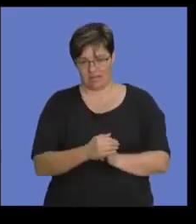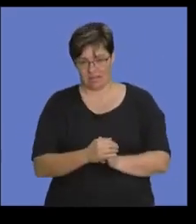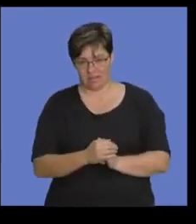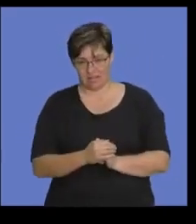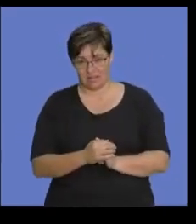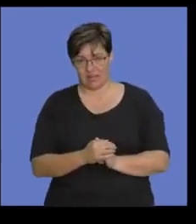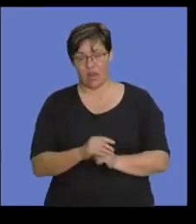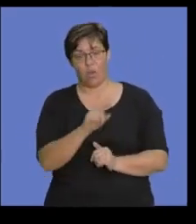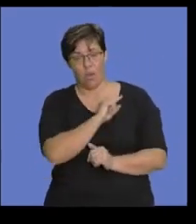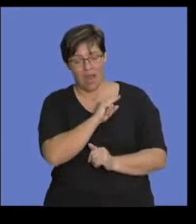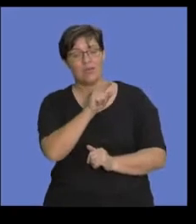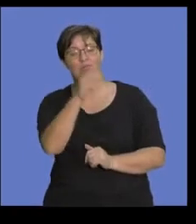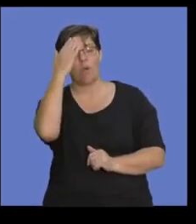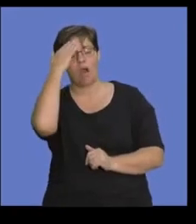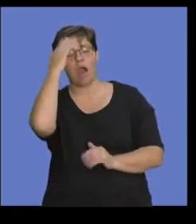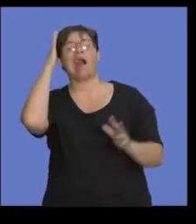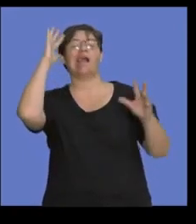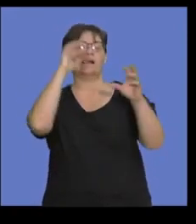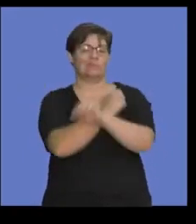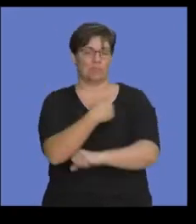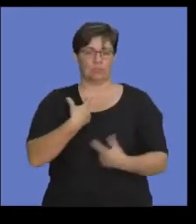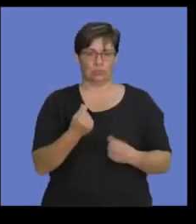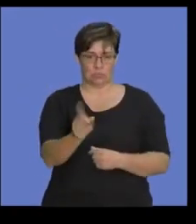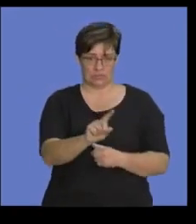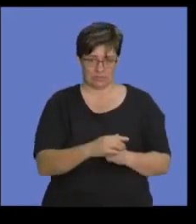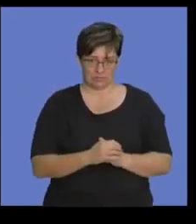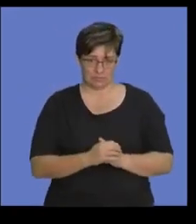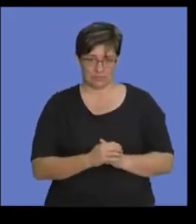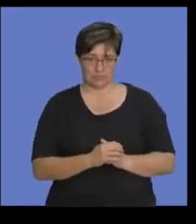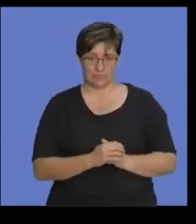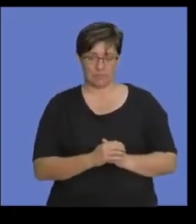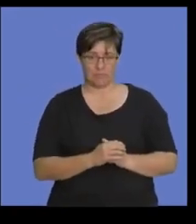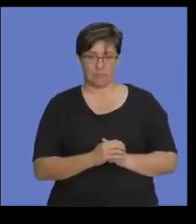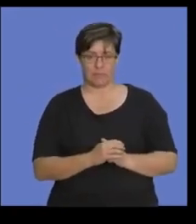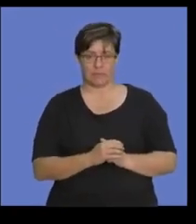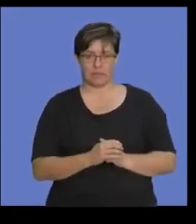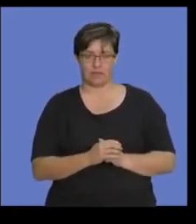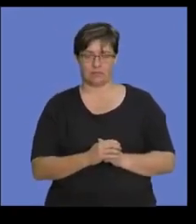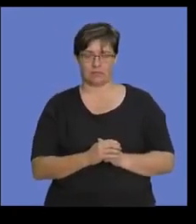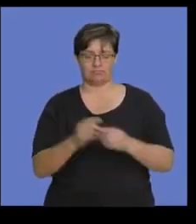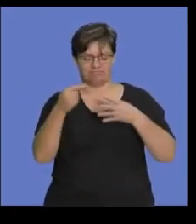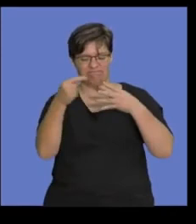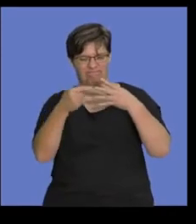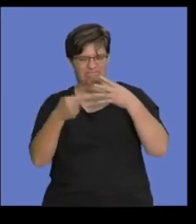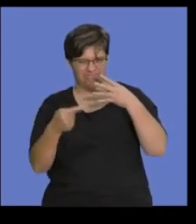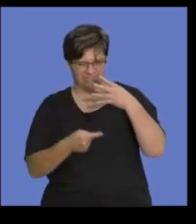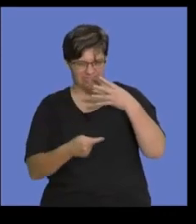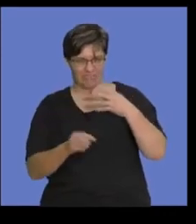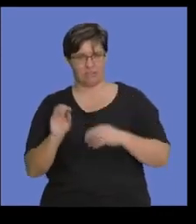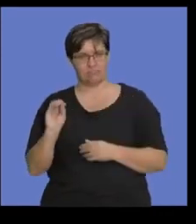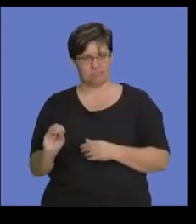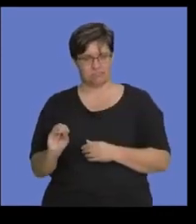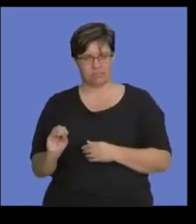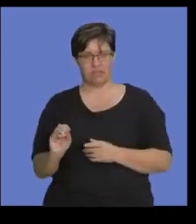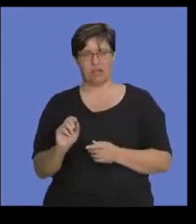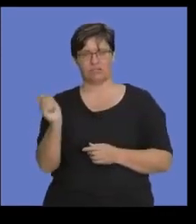we are dealing with so that you know what is it that you need to do. Now, these are all the things that I have. Let